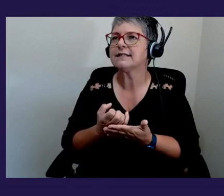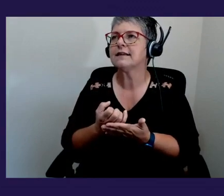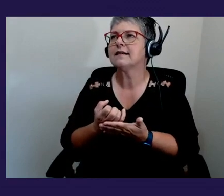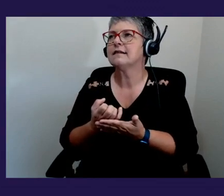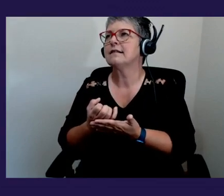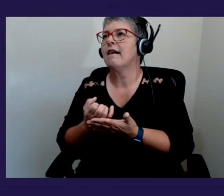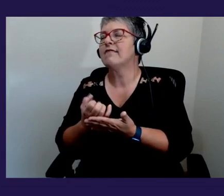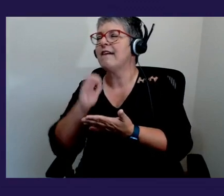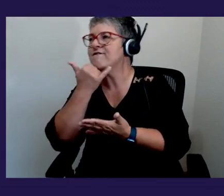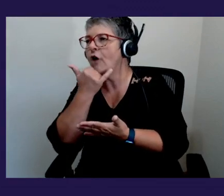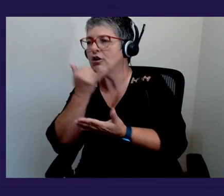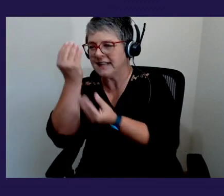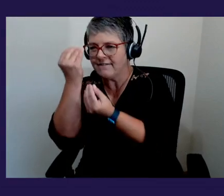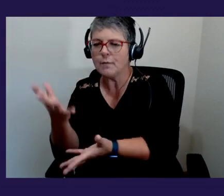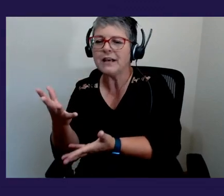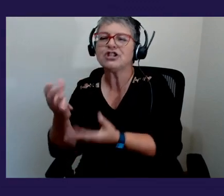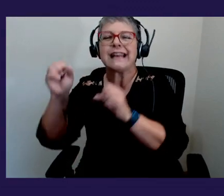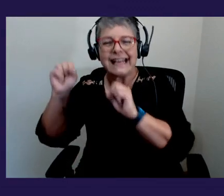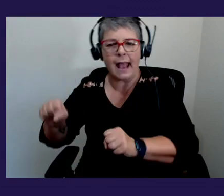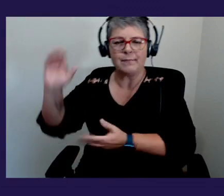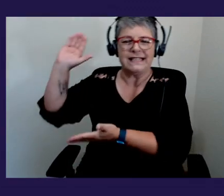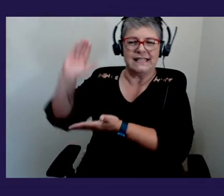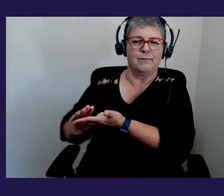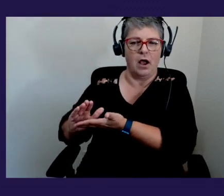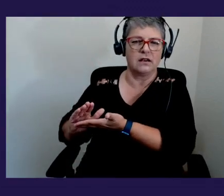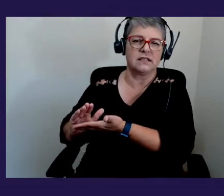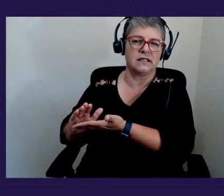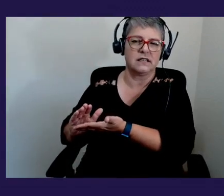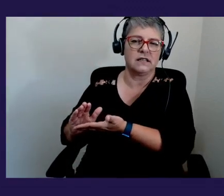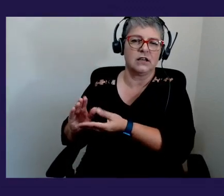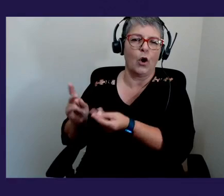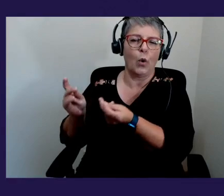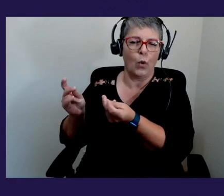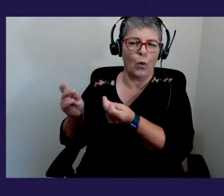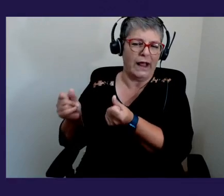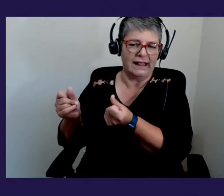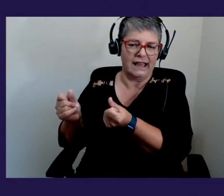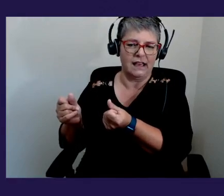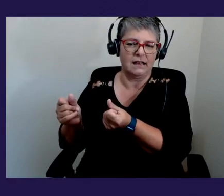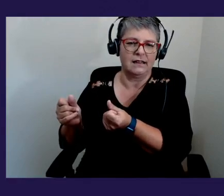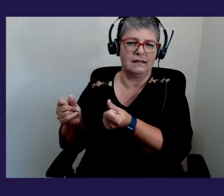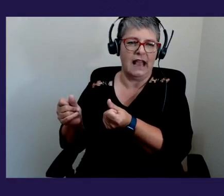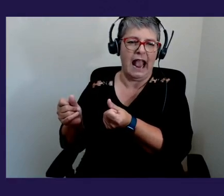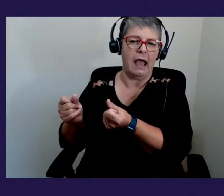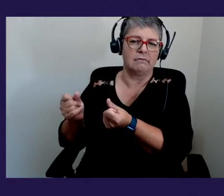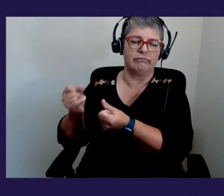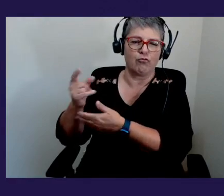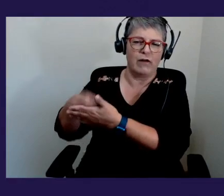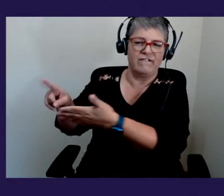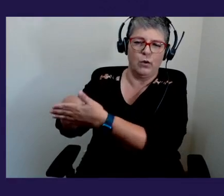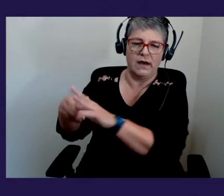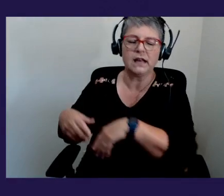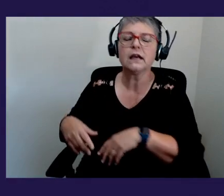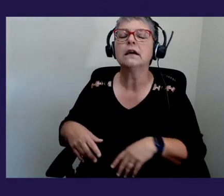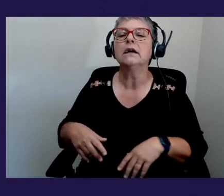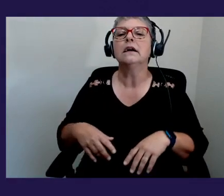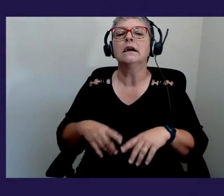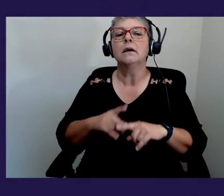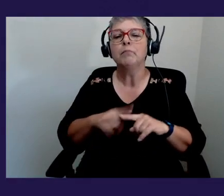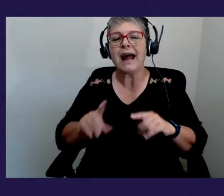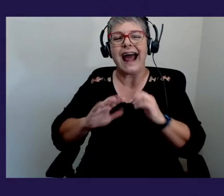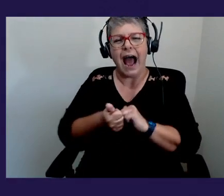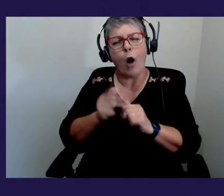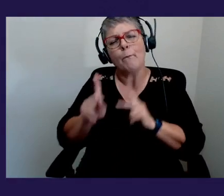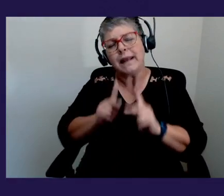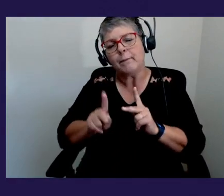be debunked successfully or refuted. However, I do want to point out that the way people process